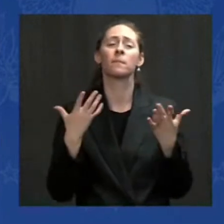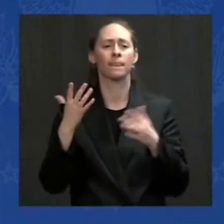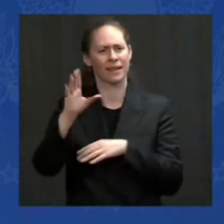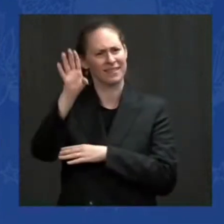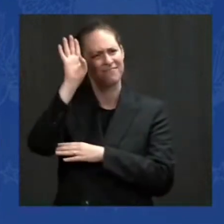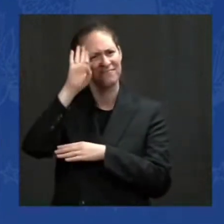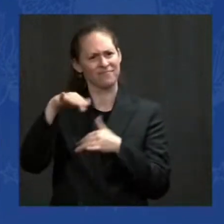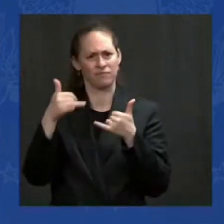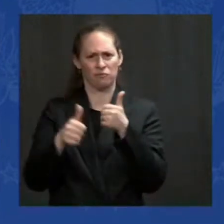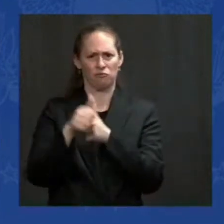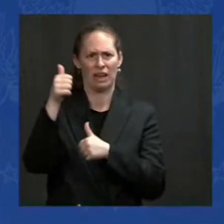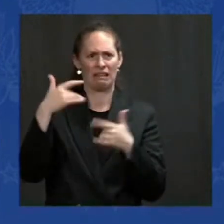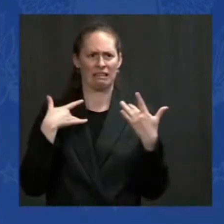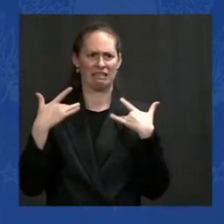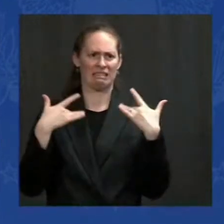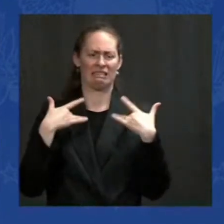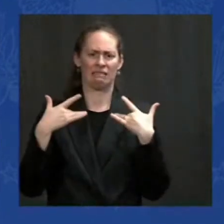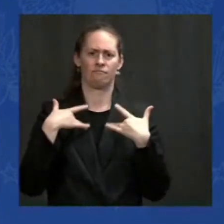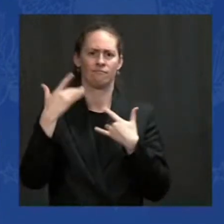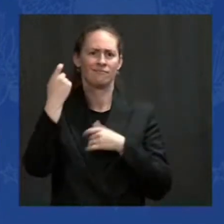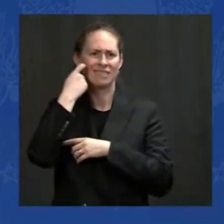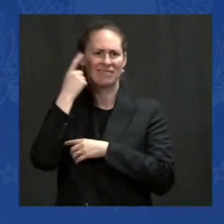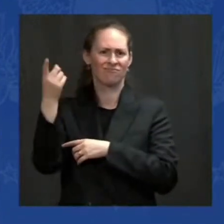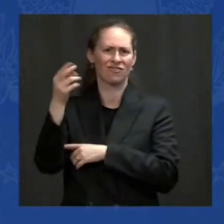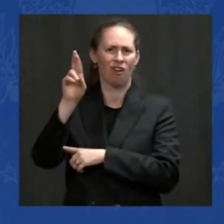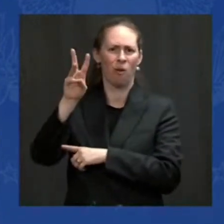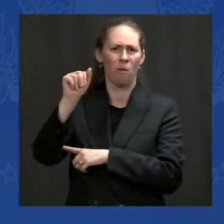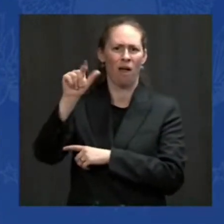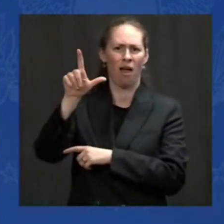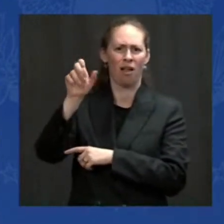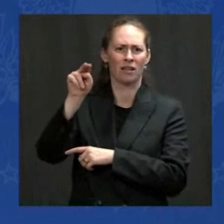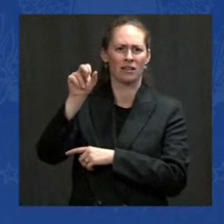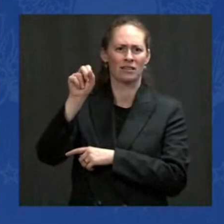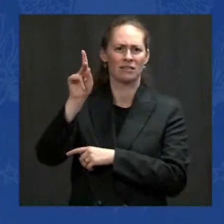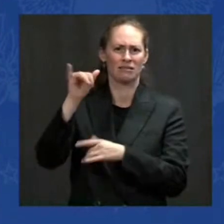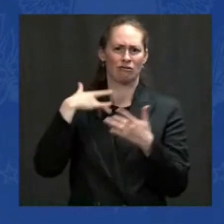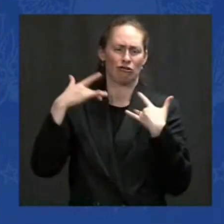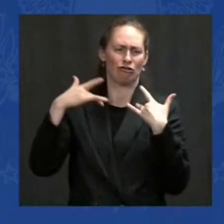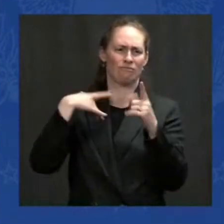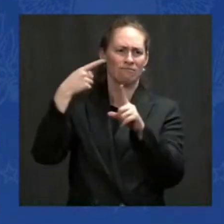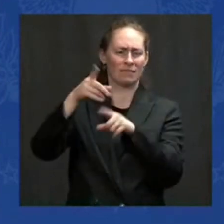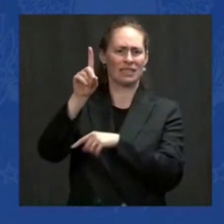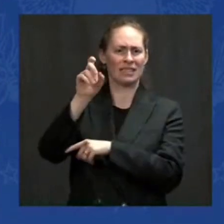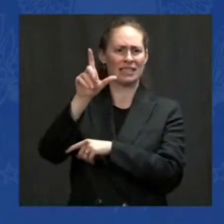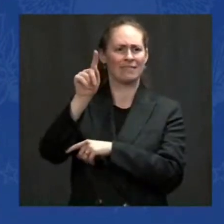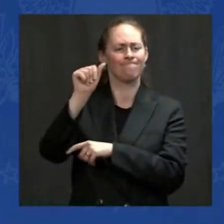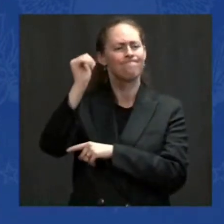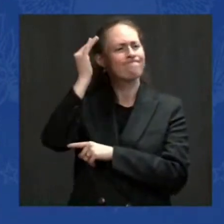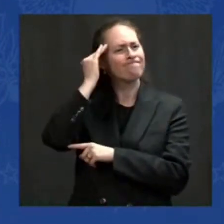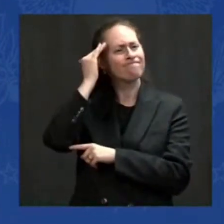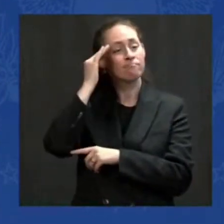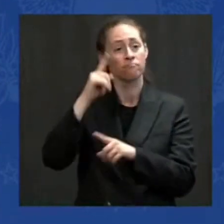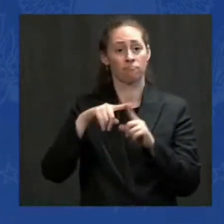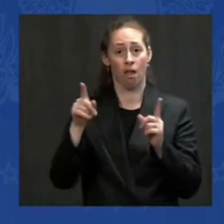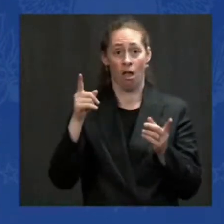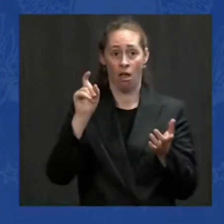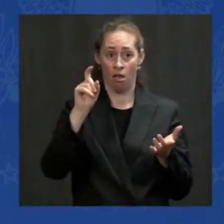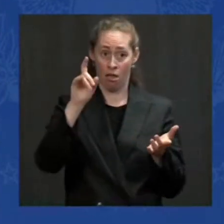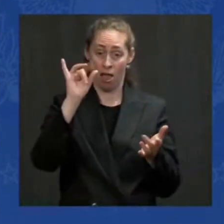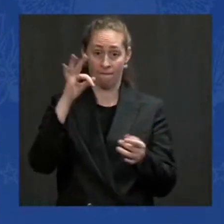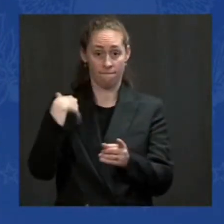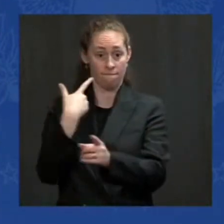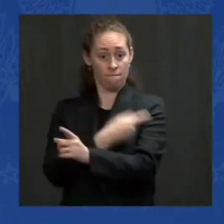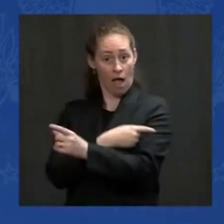the increasing in infections. The question is, if you get vaccinated, are you protected? And the answer is, next